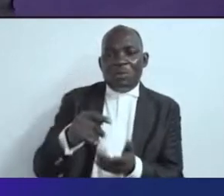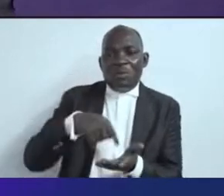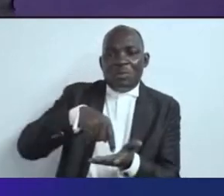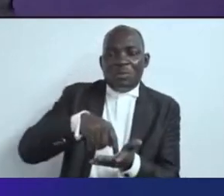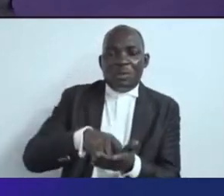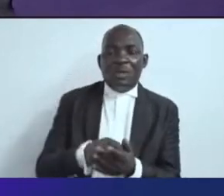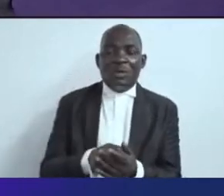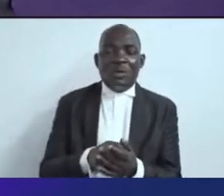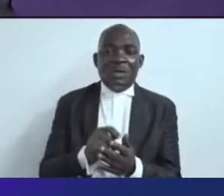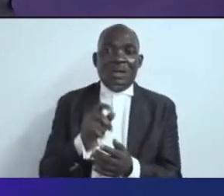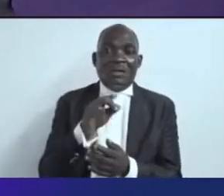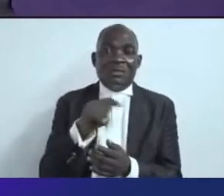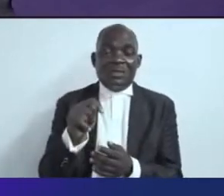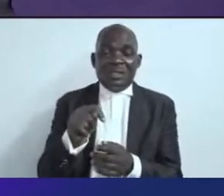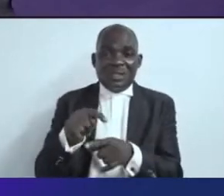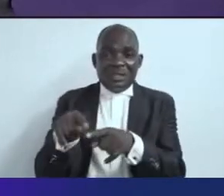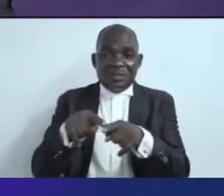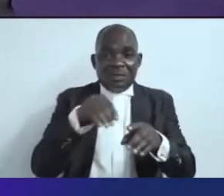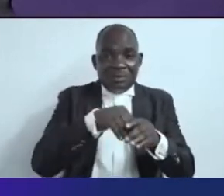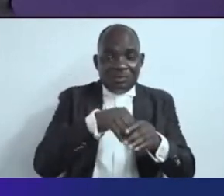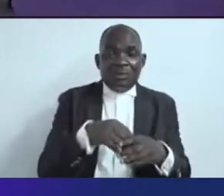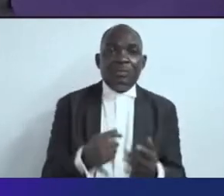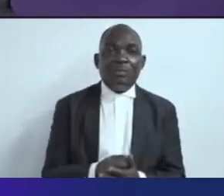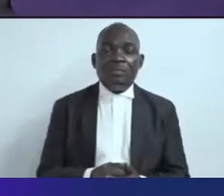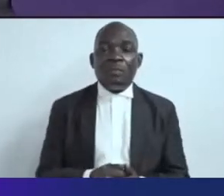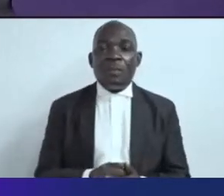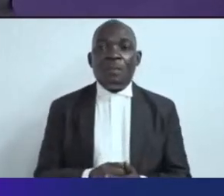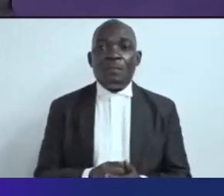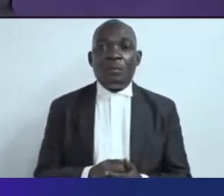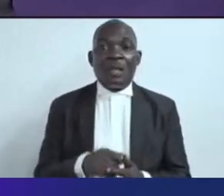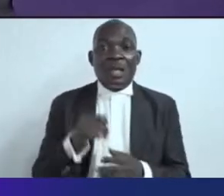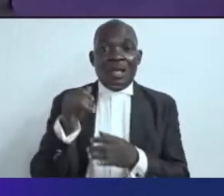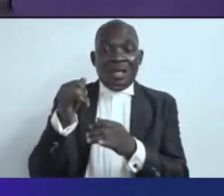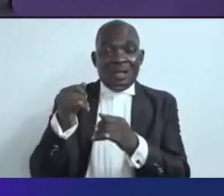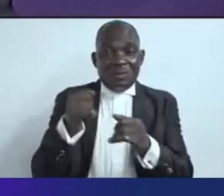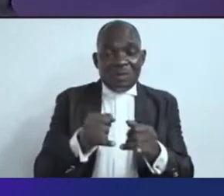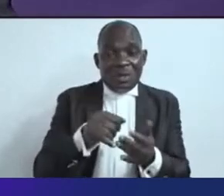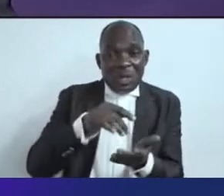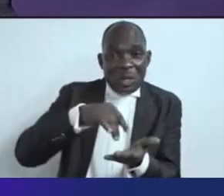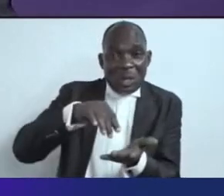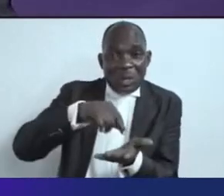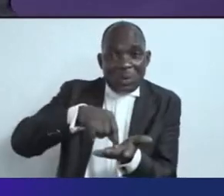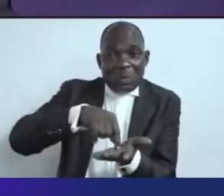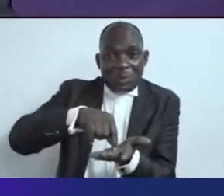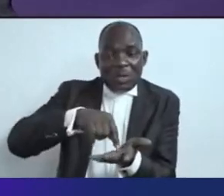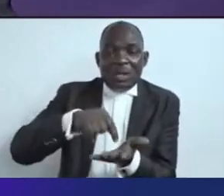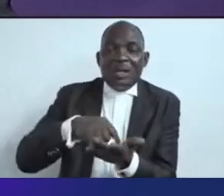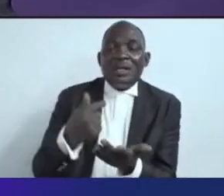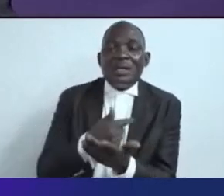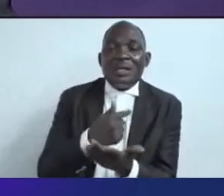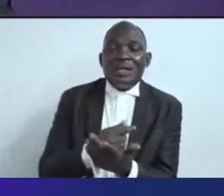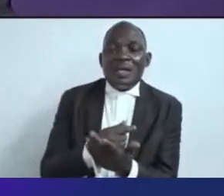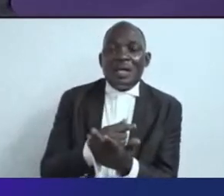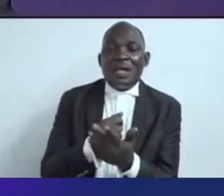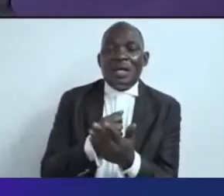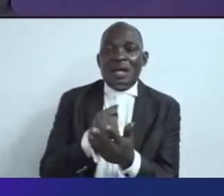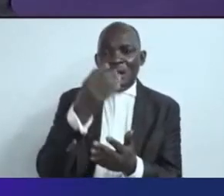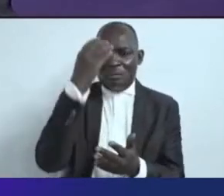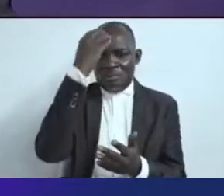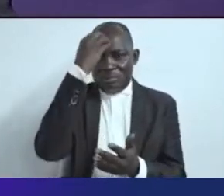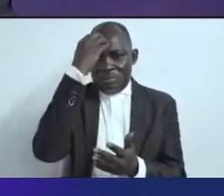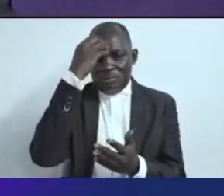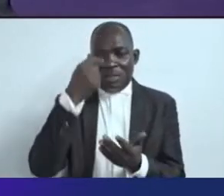to suit different investment needs. Each coin has the Ghana coat of arms in